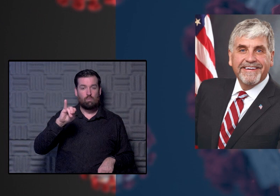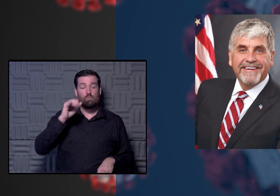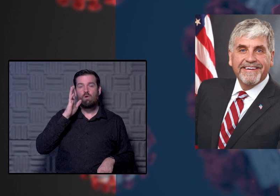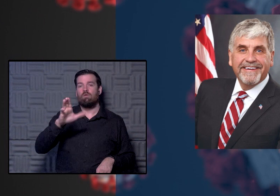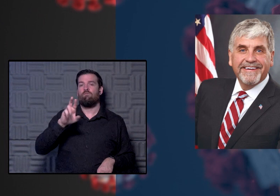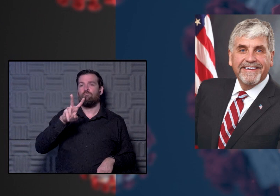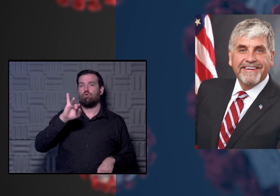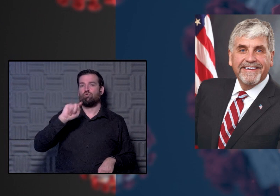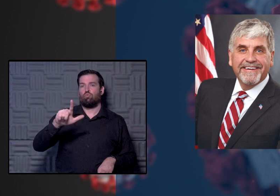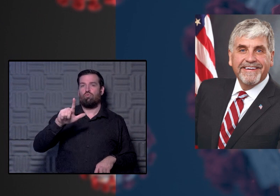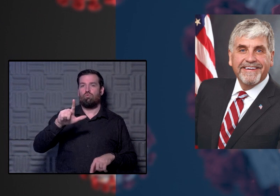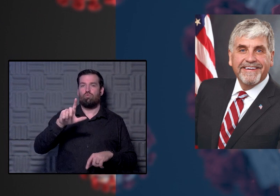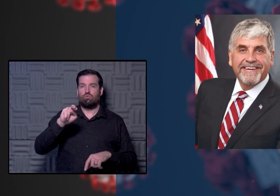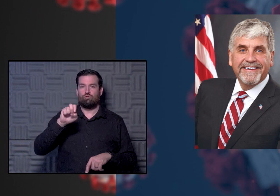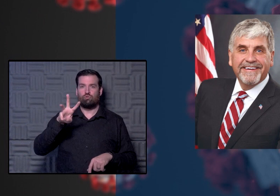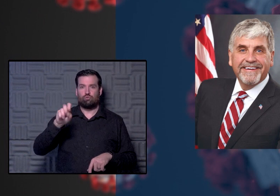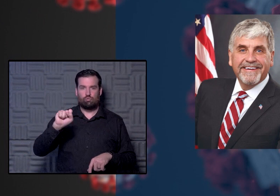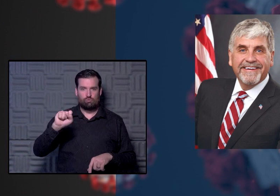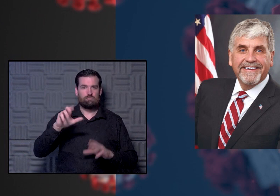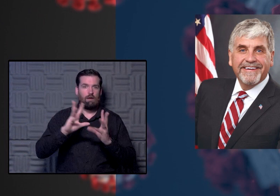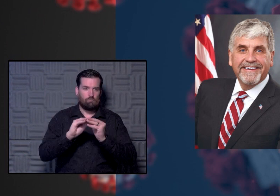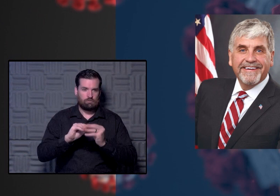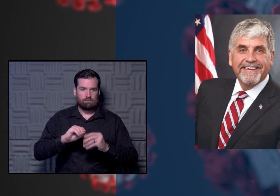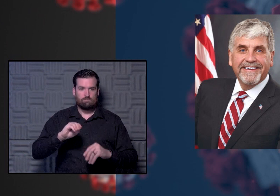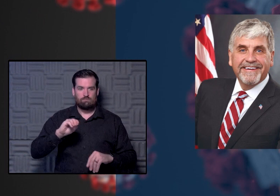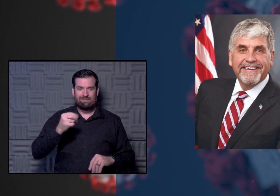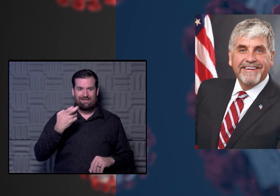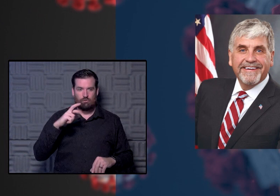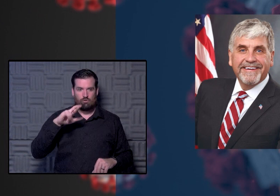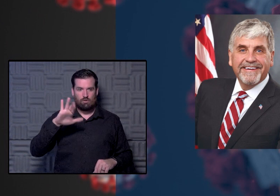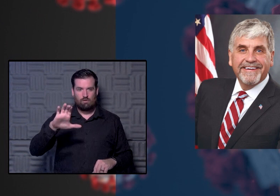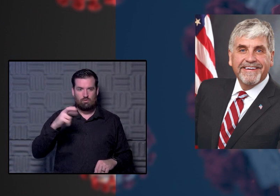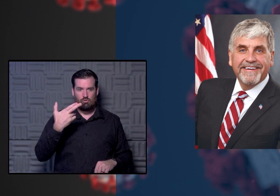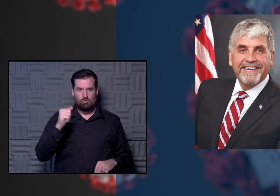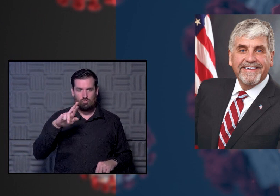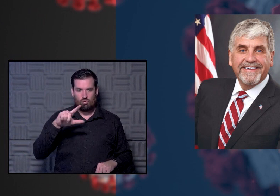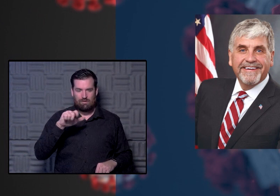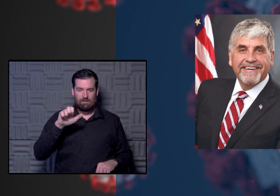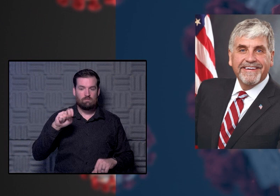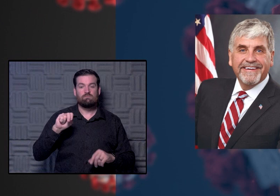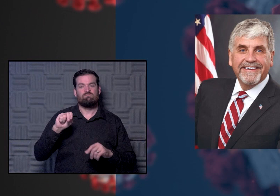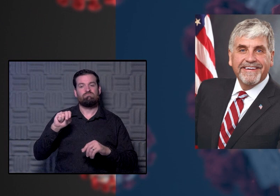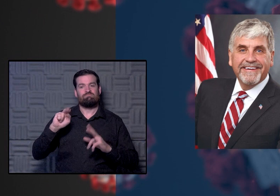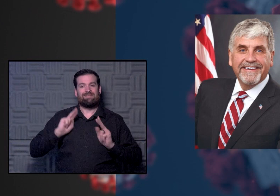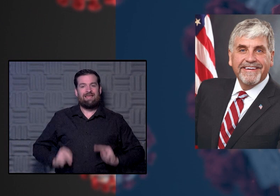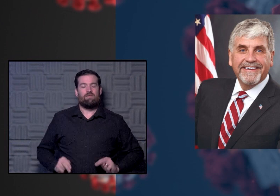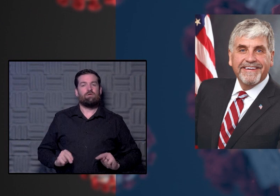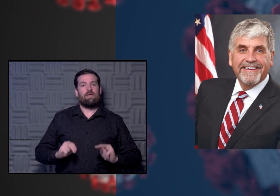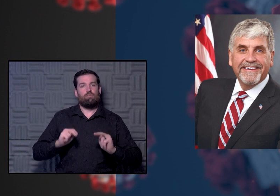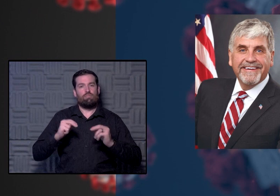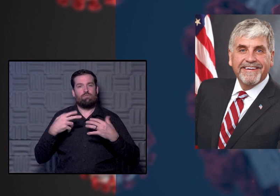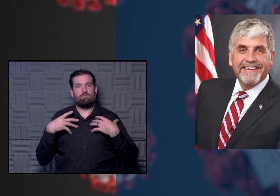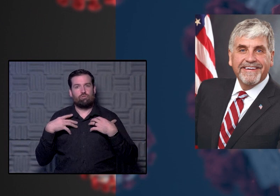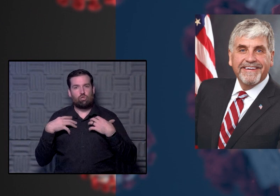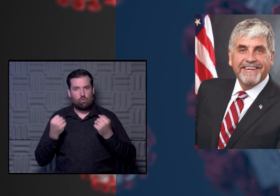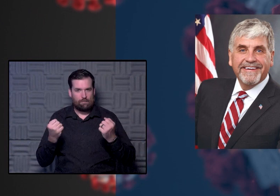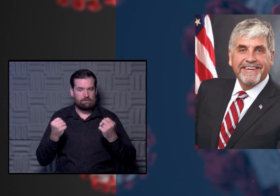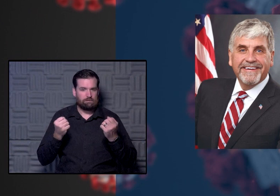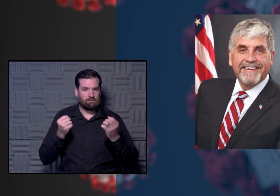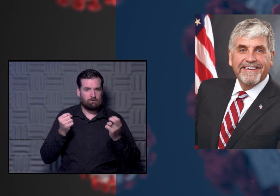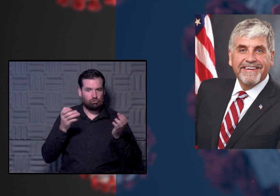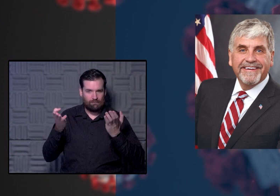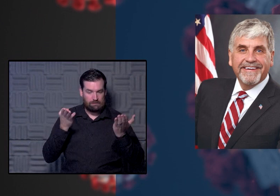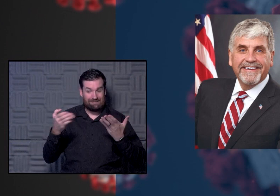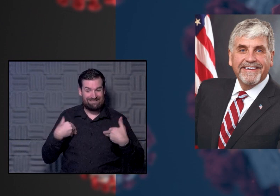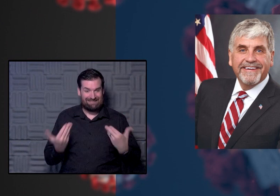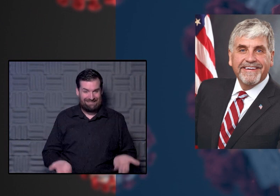news conference with Eric Hargan, the Deputy Secretary of the U.S. Department of Health and Human Services. He is in